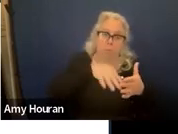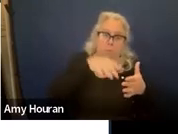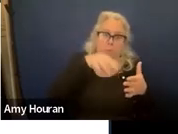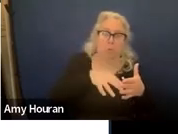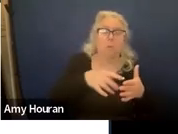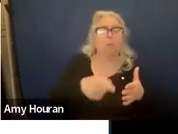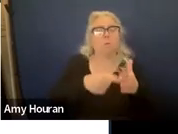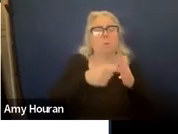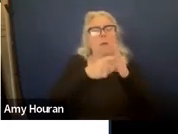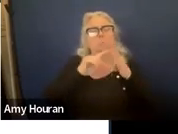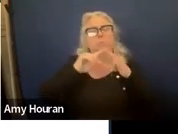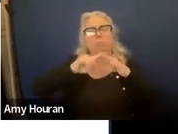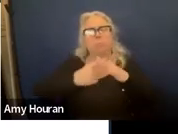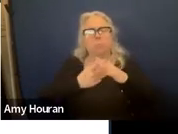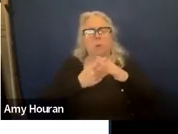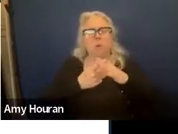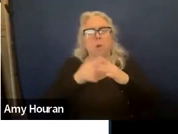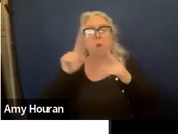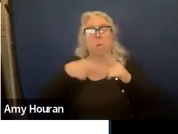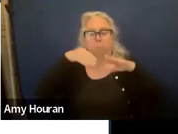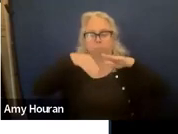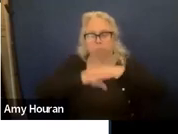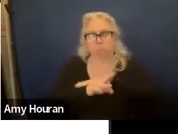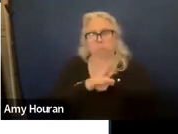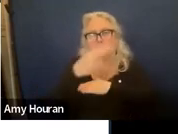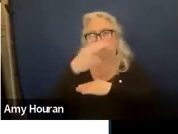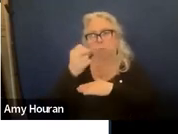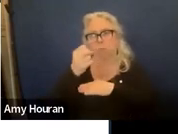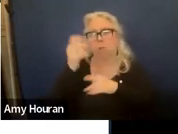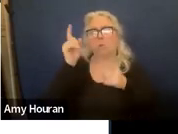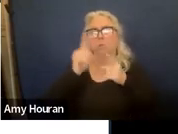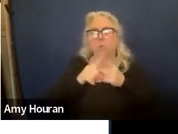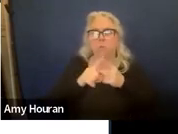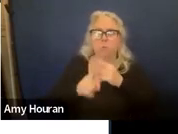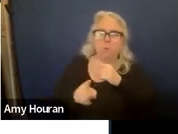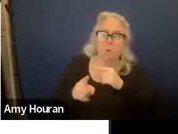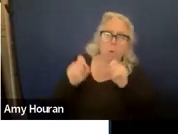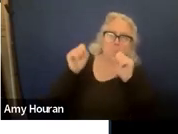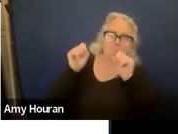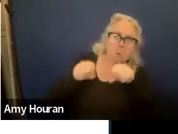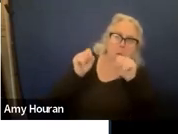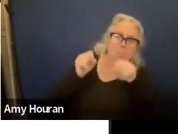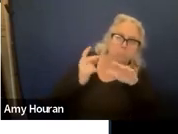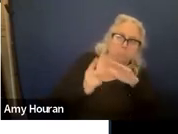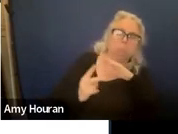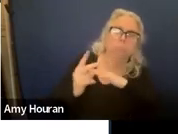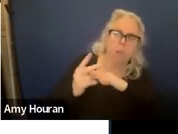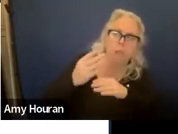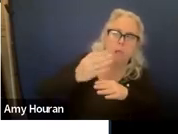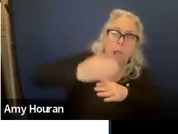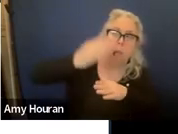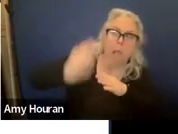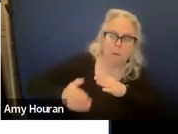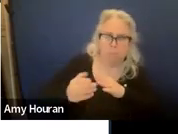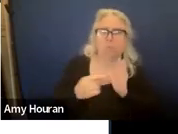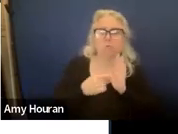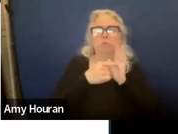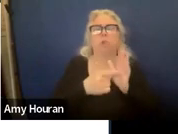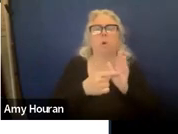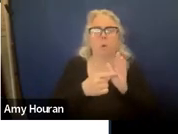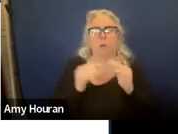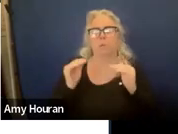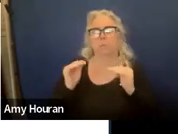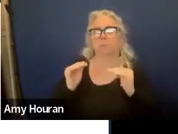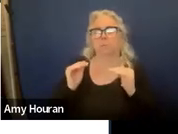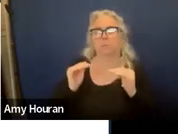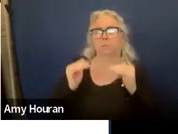to start when they enter high school to their anticipated exit. So you're really thinking about showing that movement, and that can change